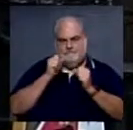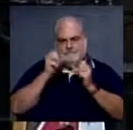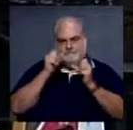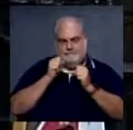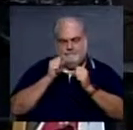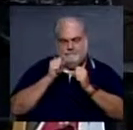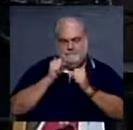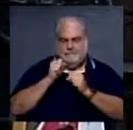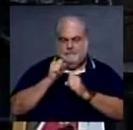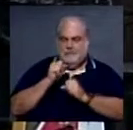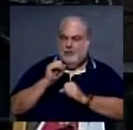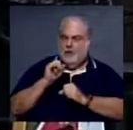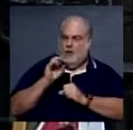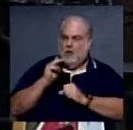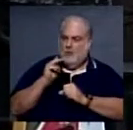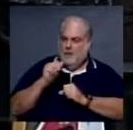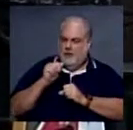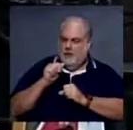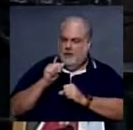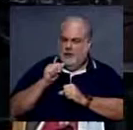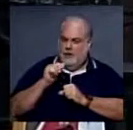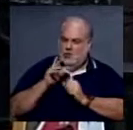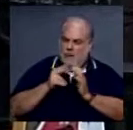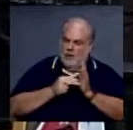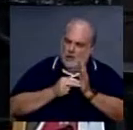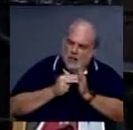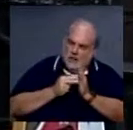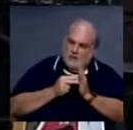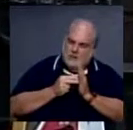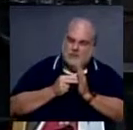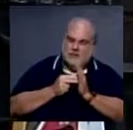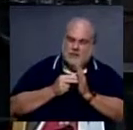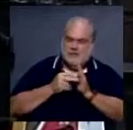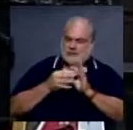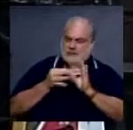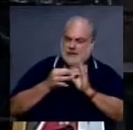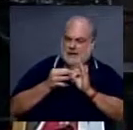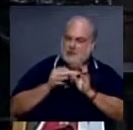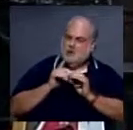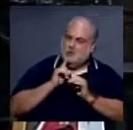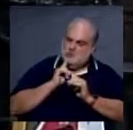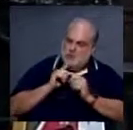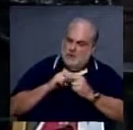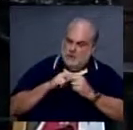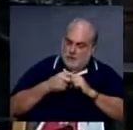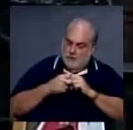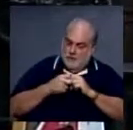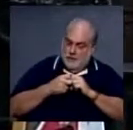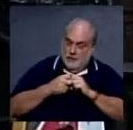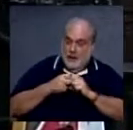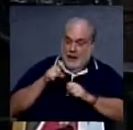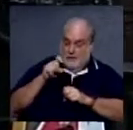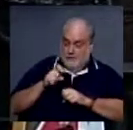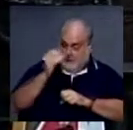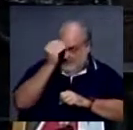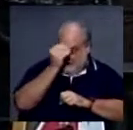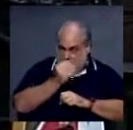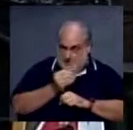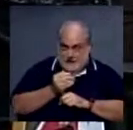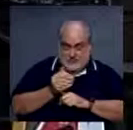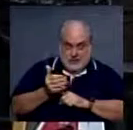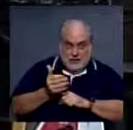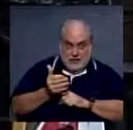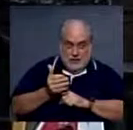Irma, I appreciate your honesty in being able to state what the real problem is. And I'll have to tell you